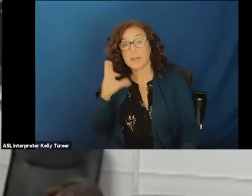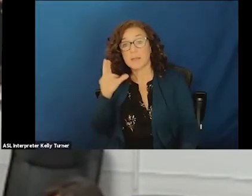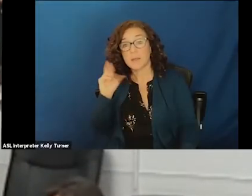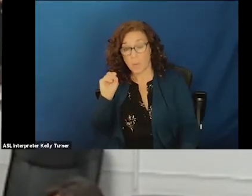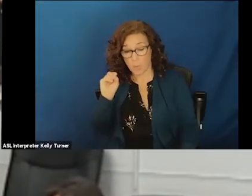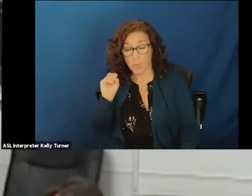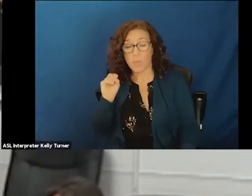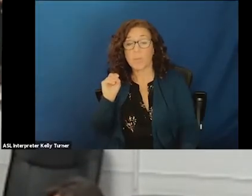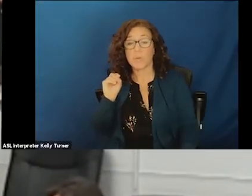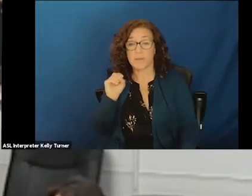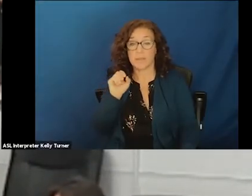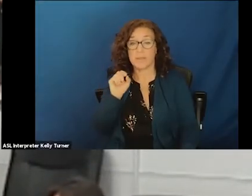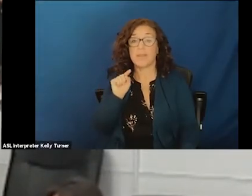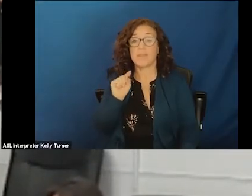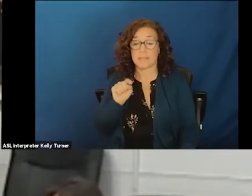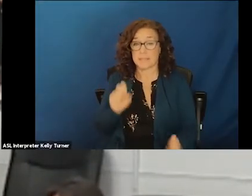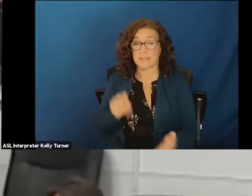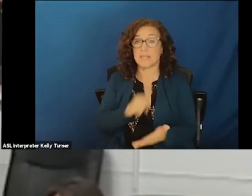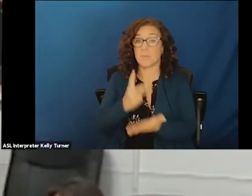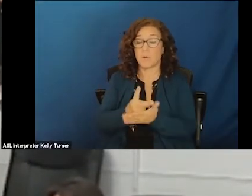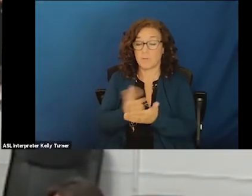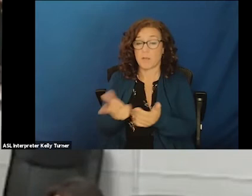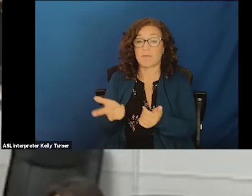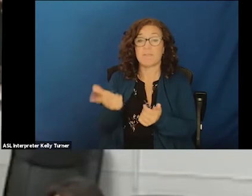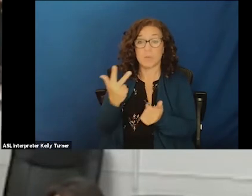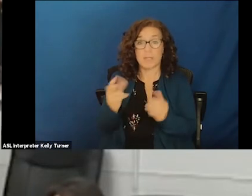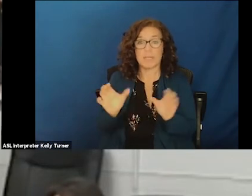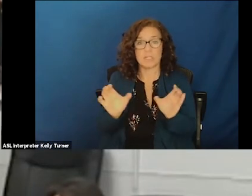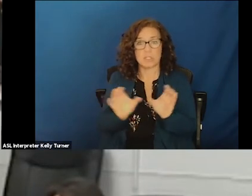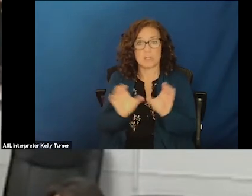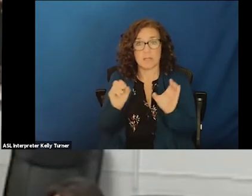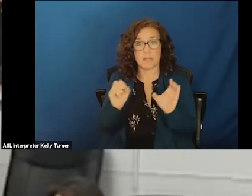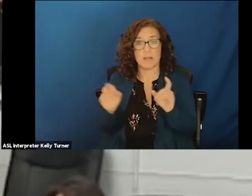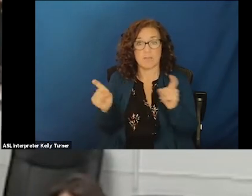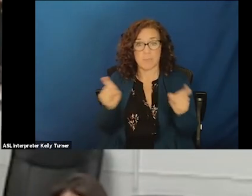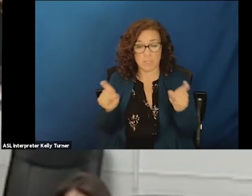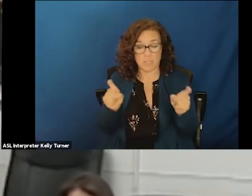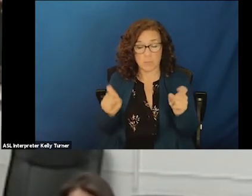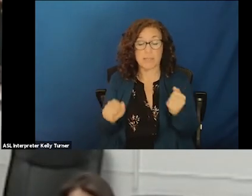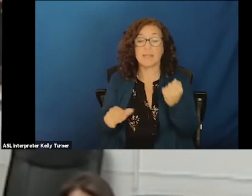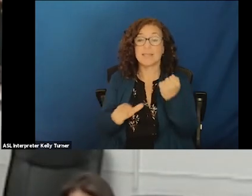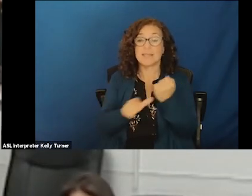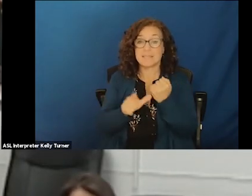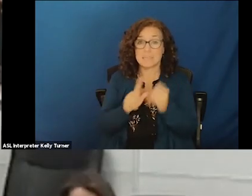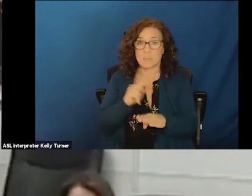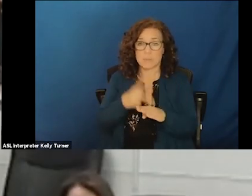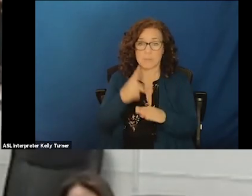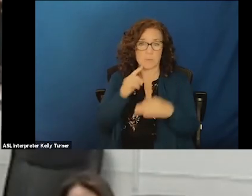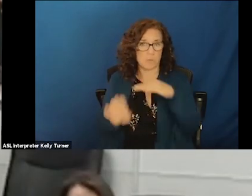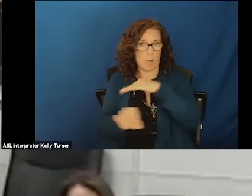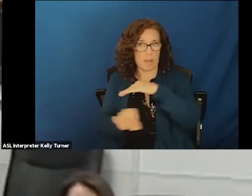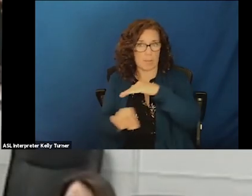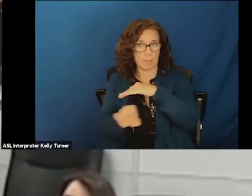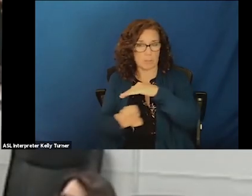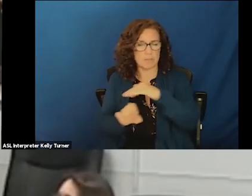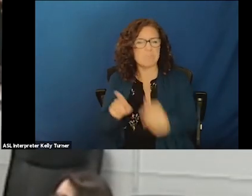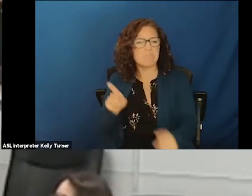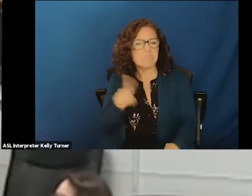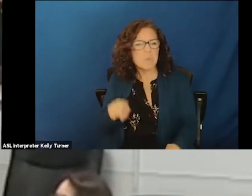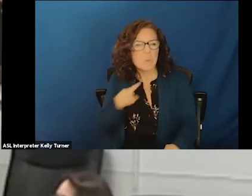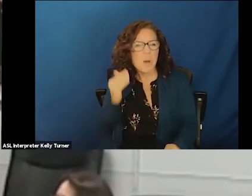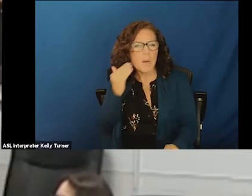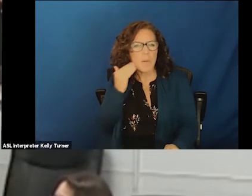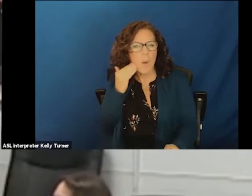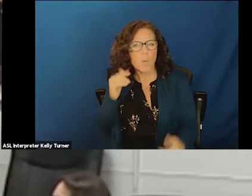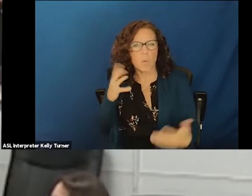principals at the elementary. You'll be familiar with this, as 2 years ago we implemented the hiring of 2 assistant principals for elementary, the